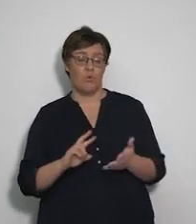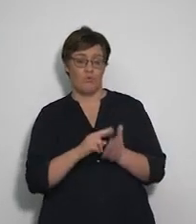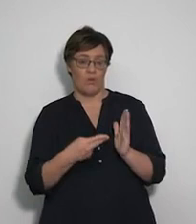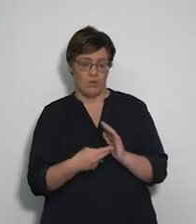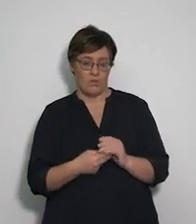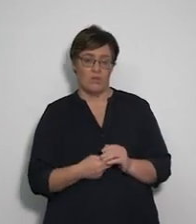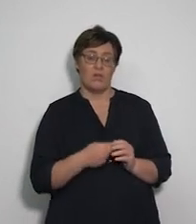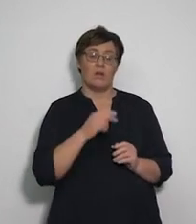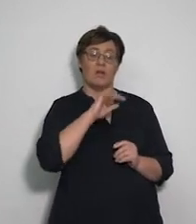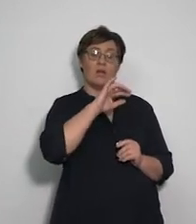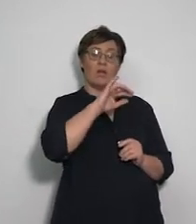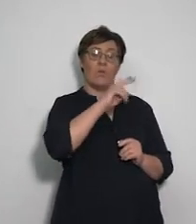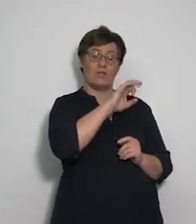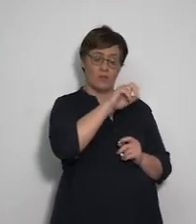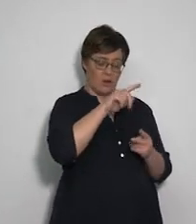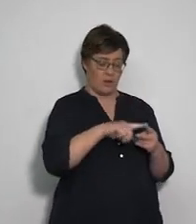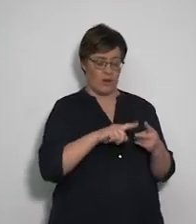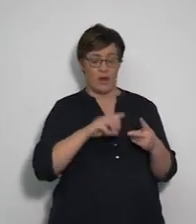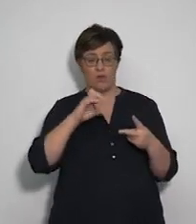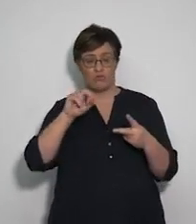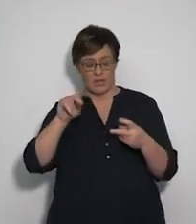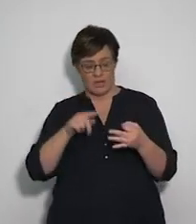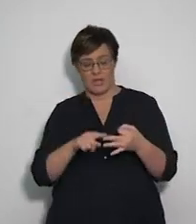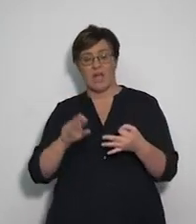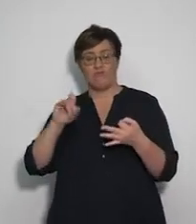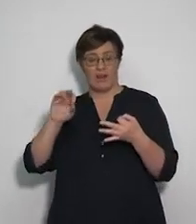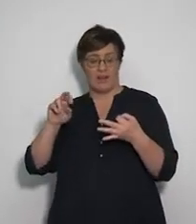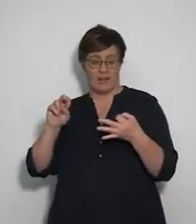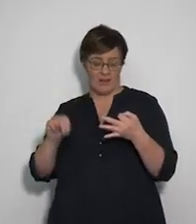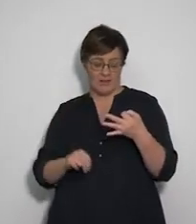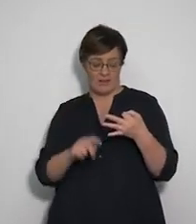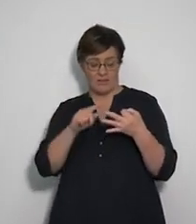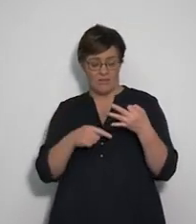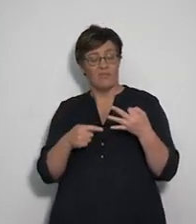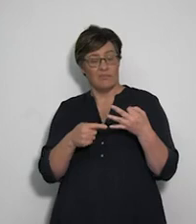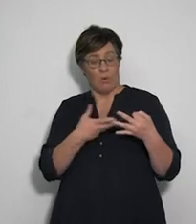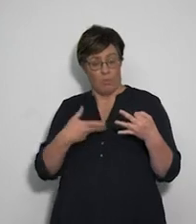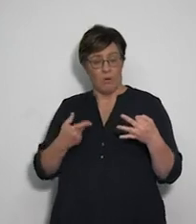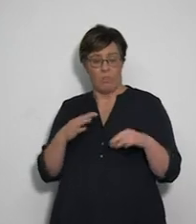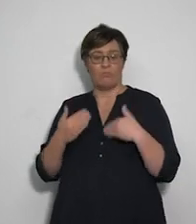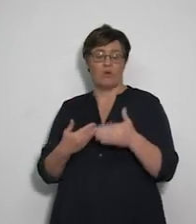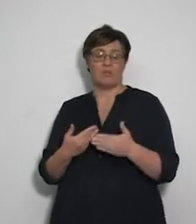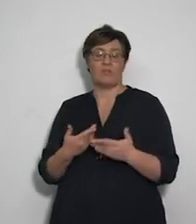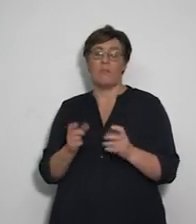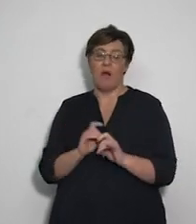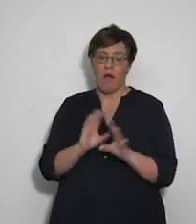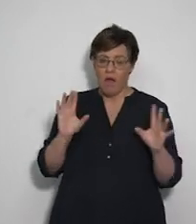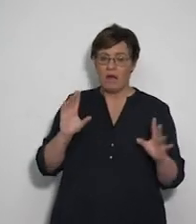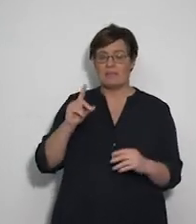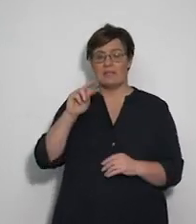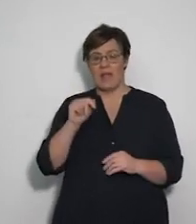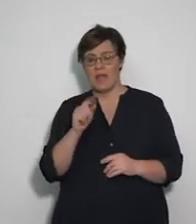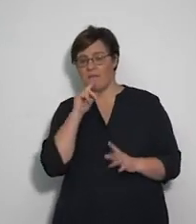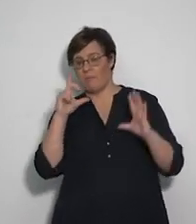important role: James Watson, Francis Crick, as well as Rosalind Franklin, in terms of her process of being able to crystallize